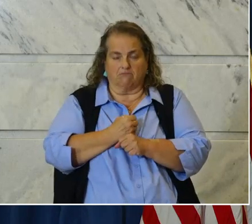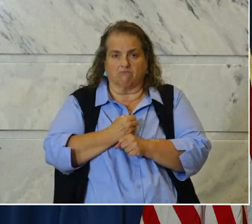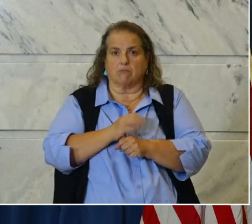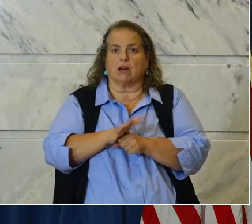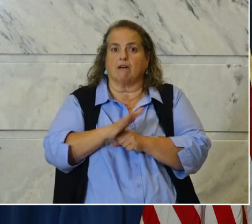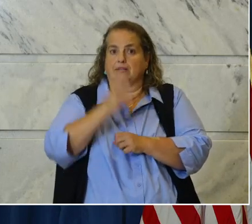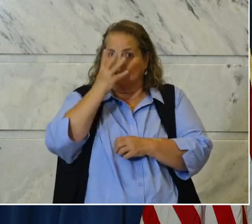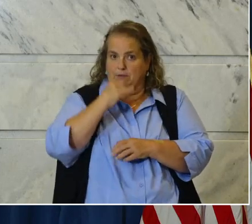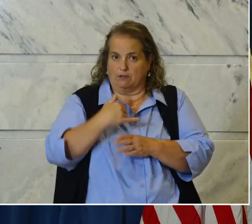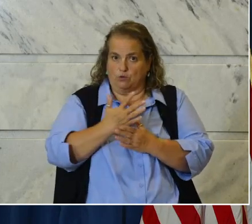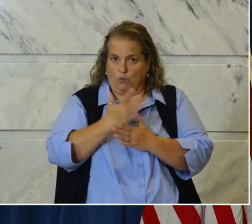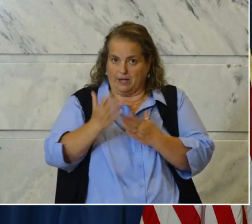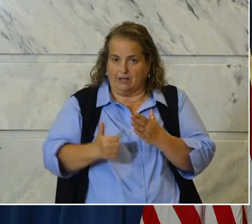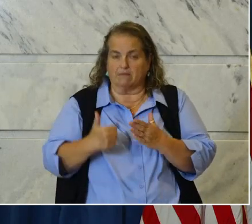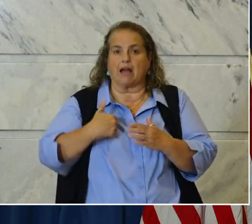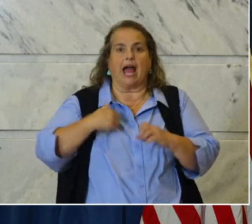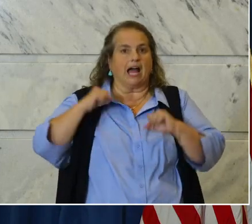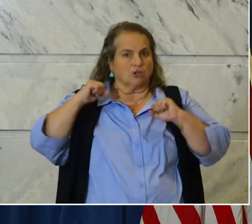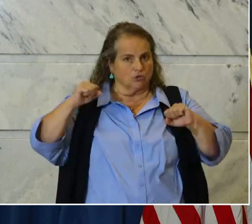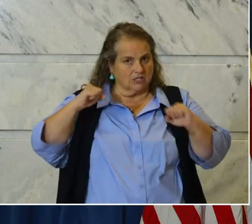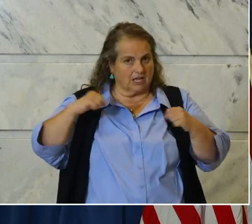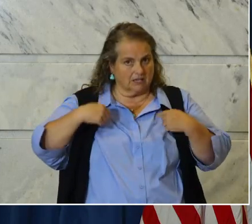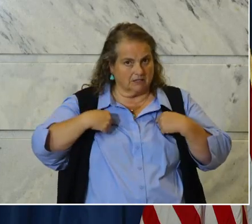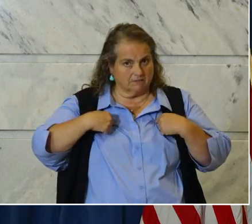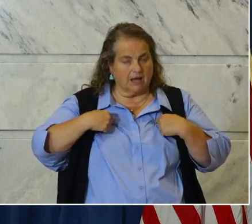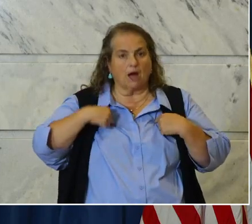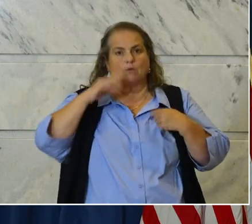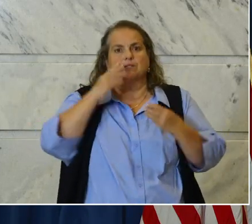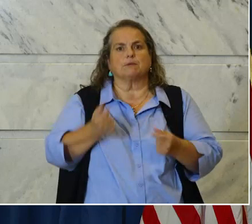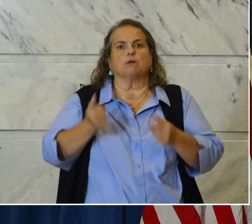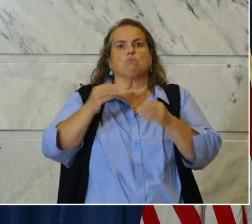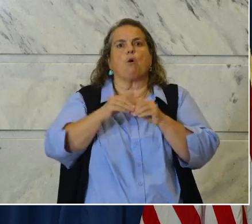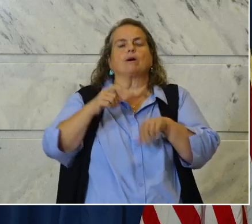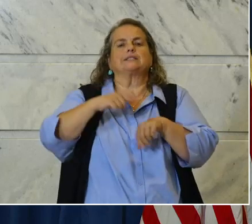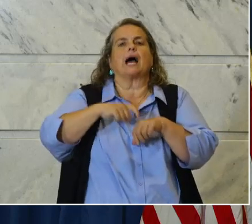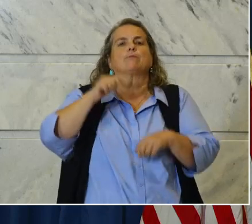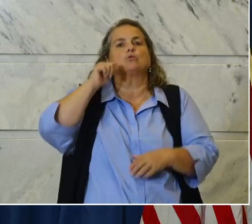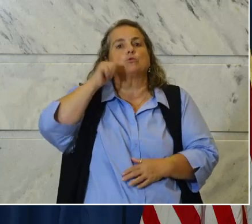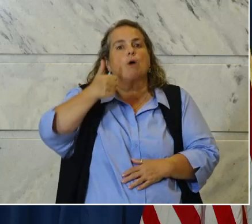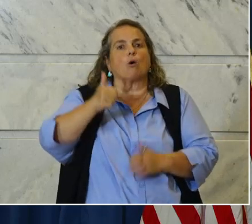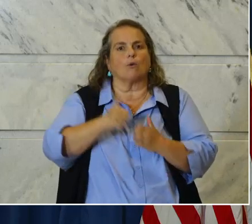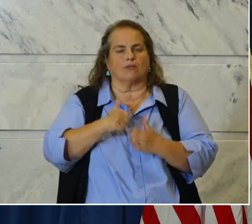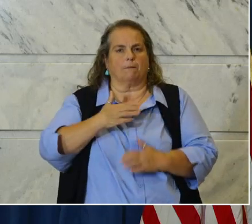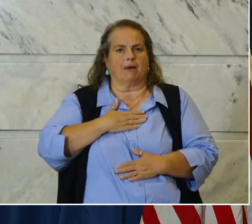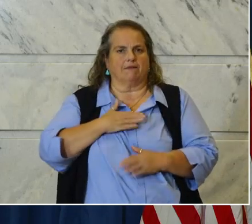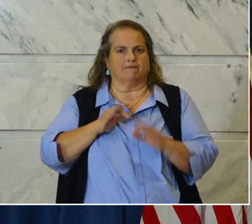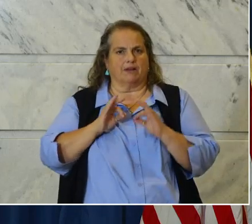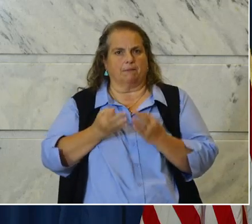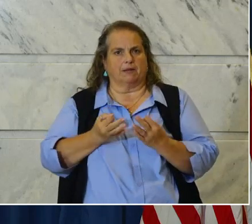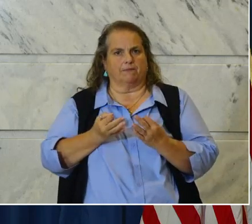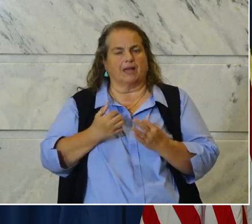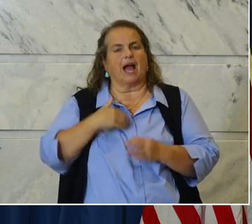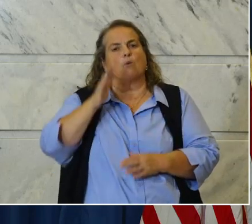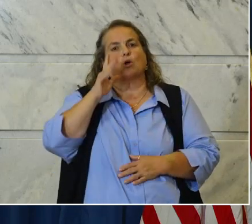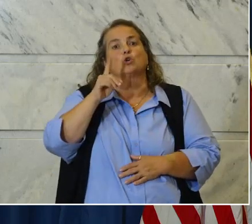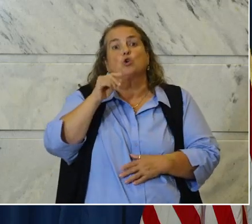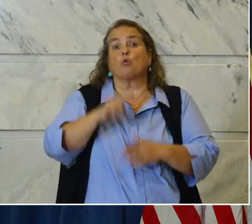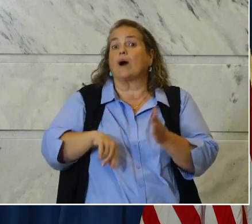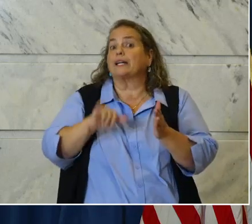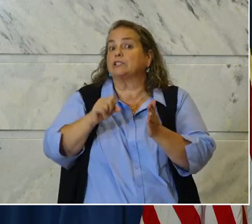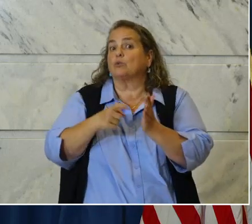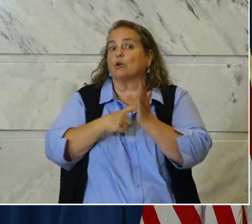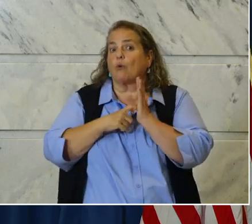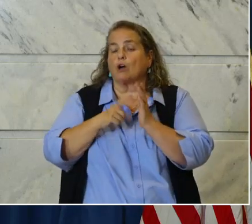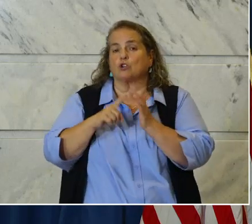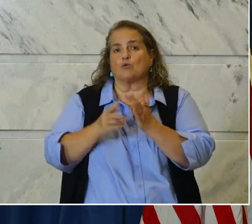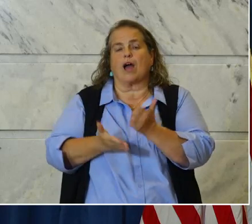And I'm going to make sure that I exercise. I'm going to spend a little more time even tomorrow with my family. I'm going to do what's required to